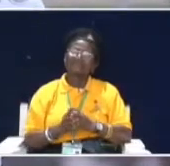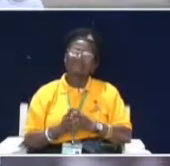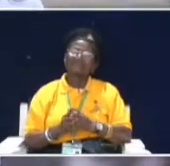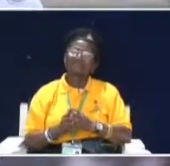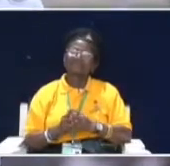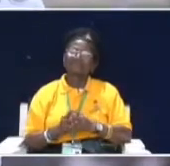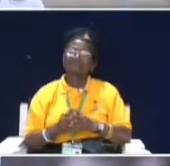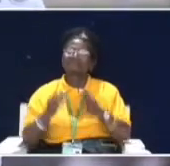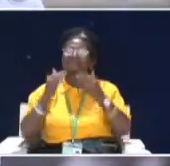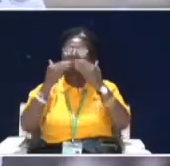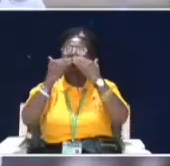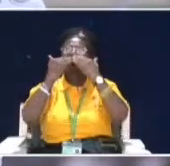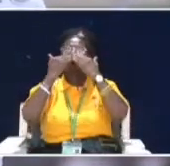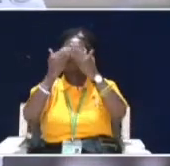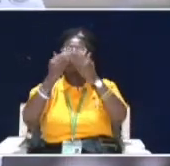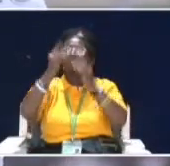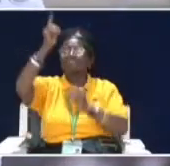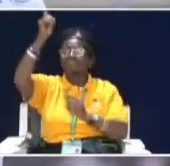Thank you, my Father.